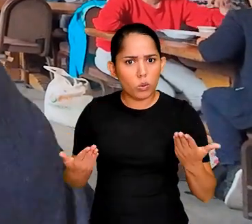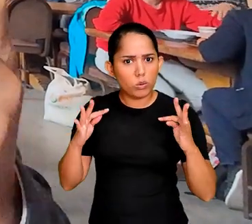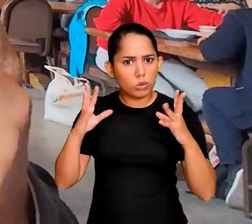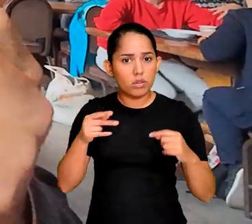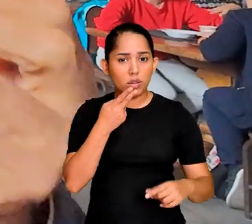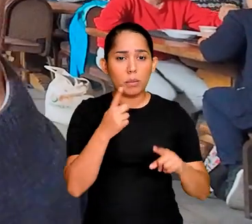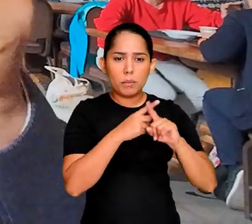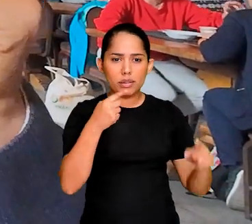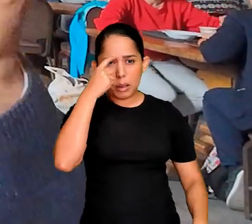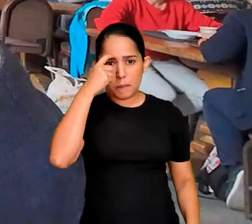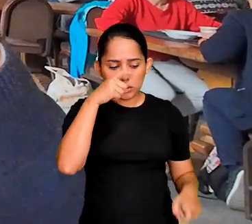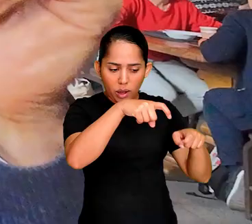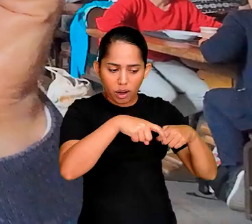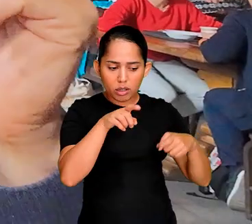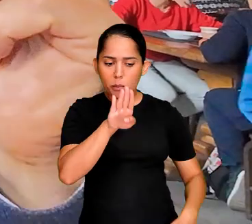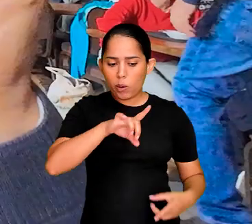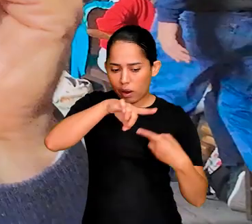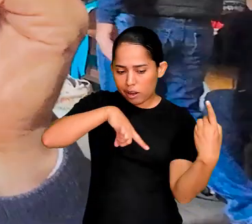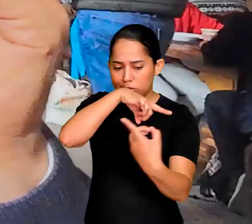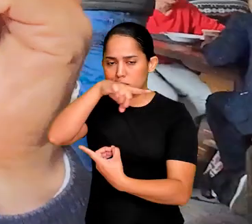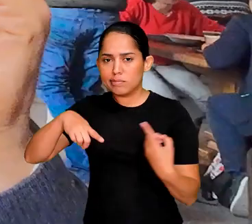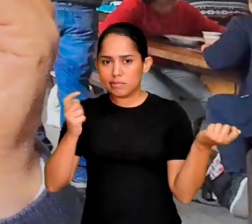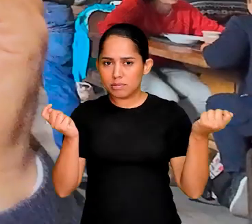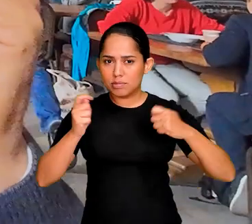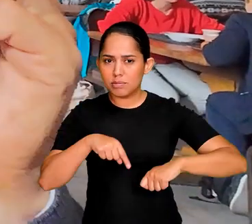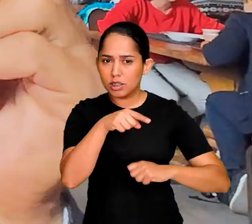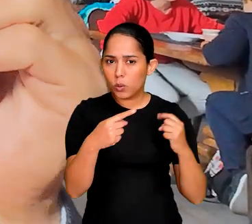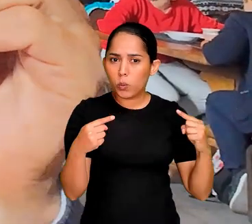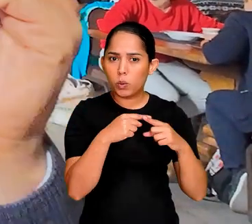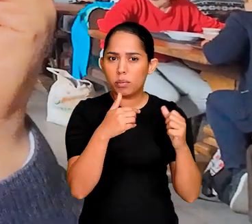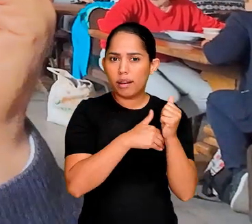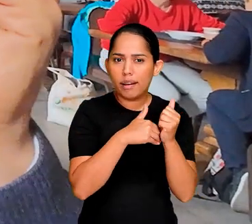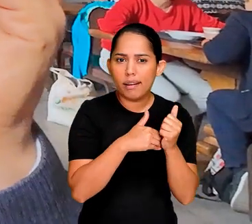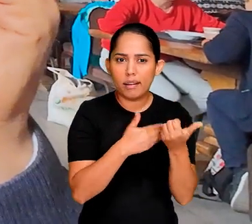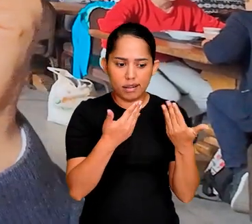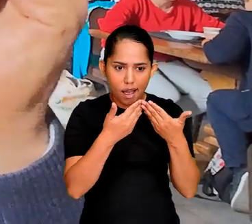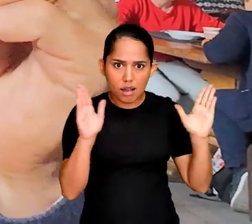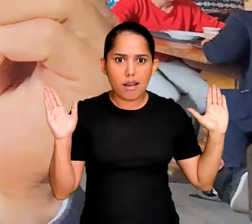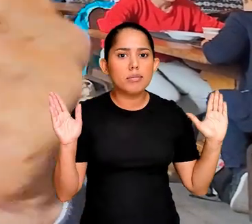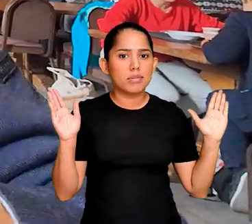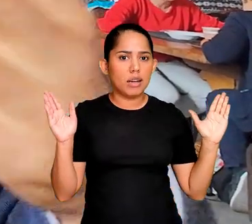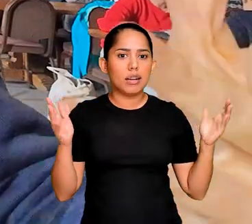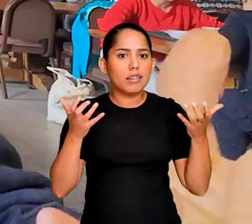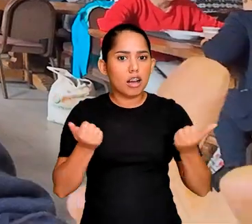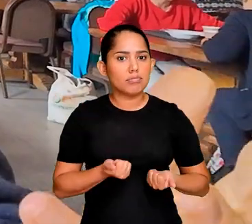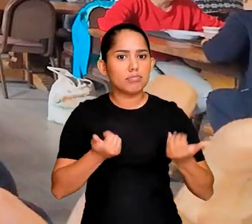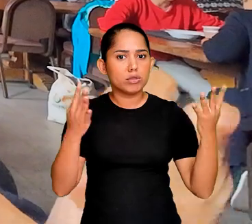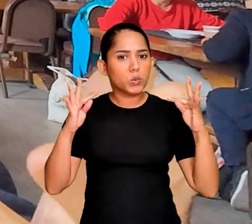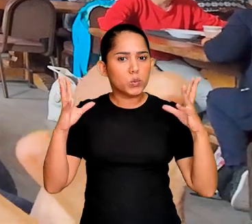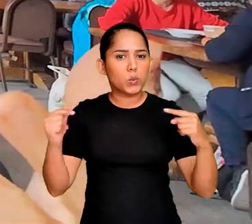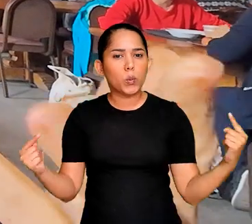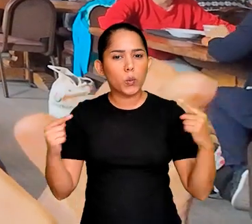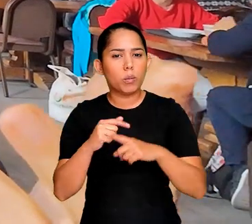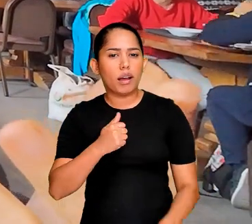crazy, but he knew he had biodynamic farming as a secret, an open secret. He would be open about it